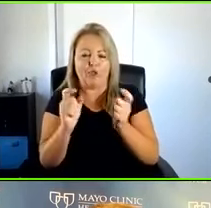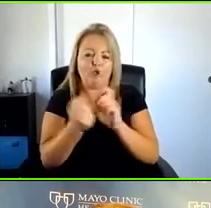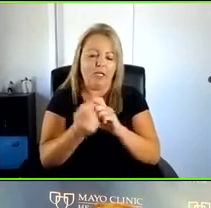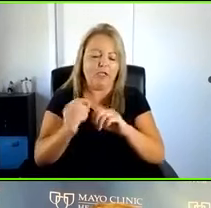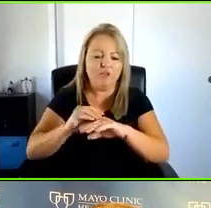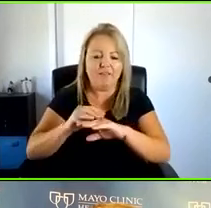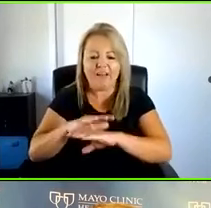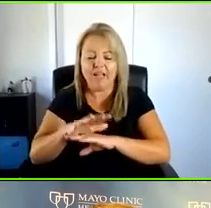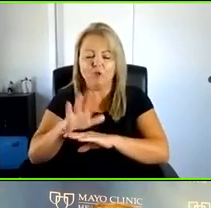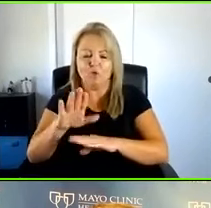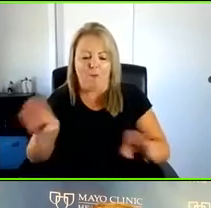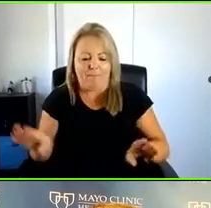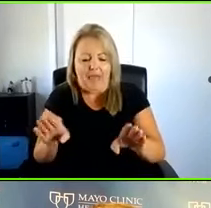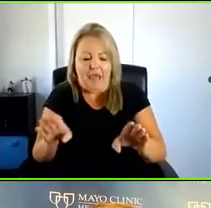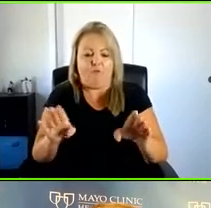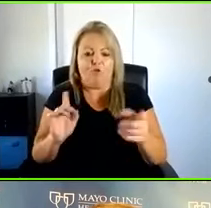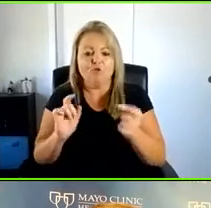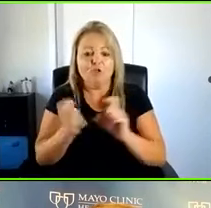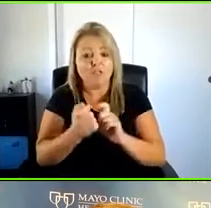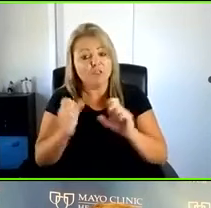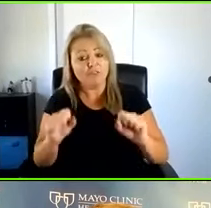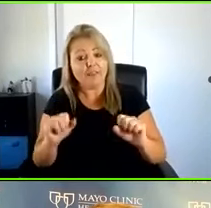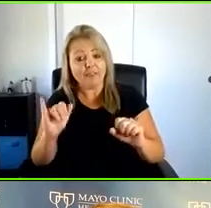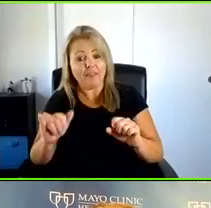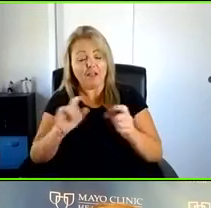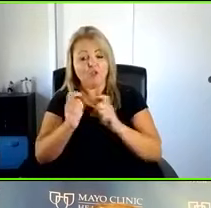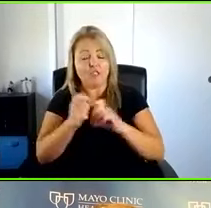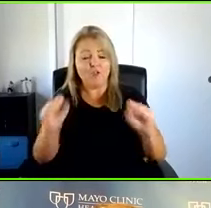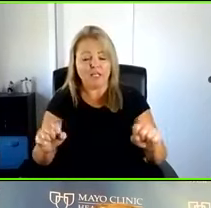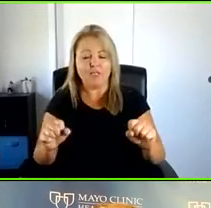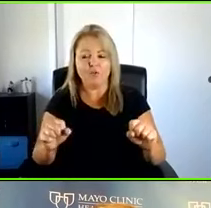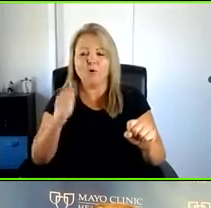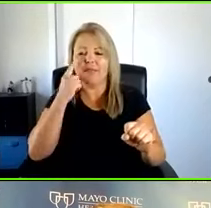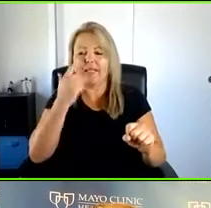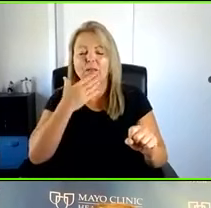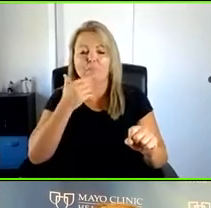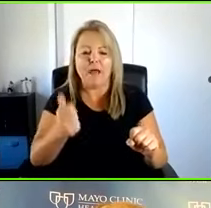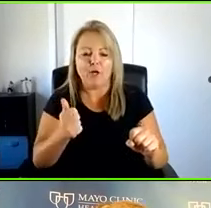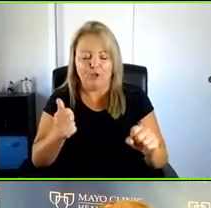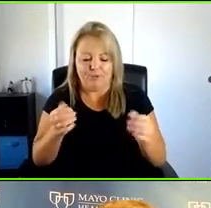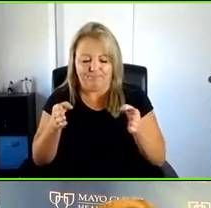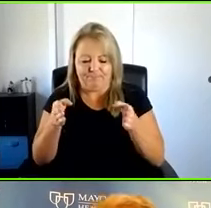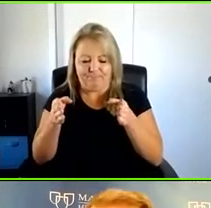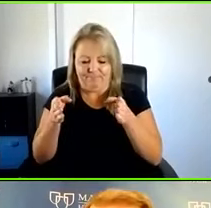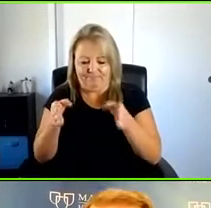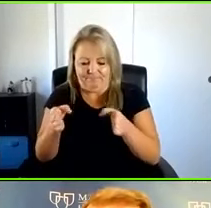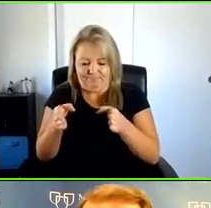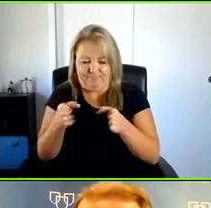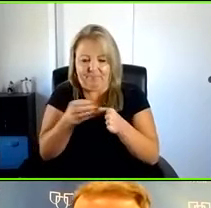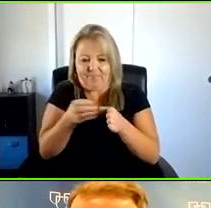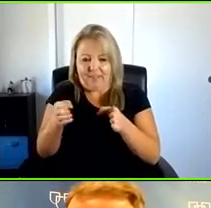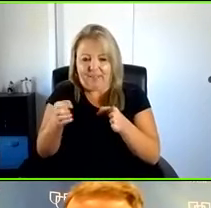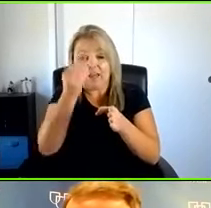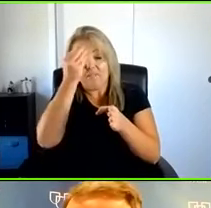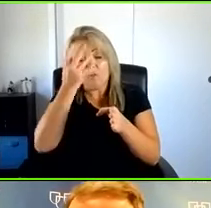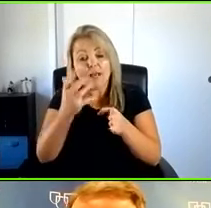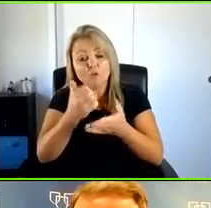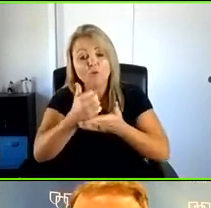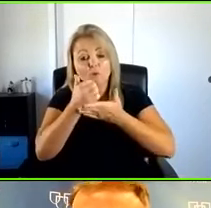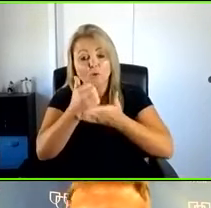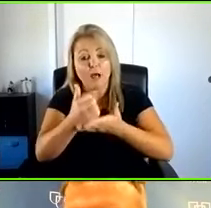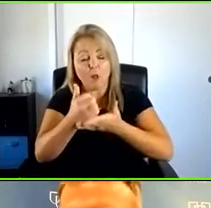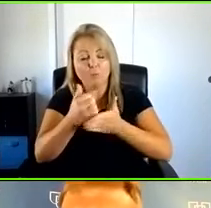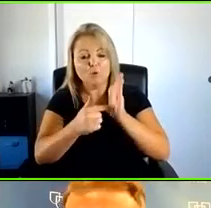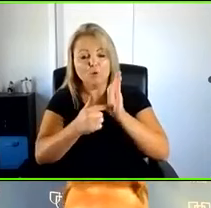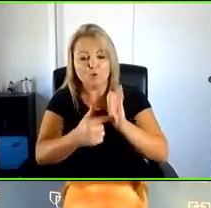your behavior changes. So I think it really is a better context to help express and show what your